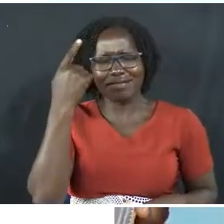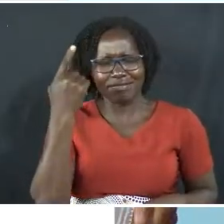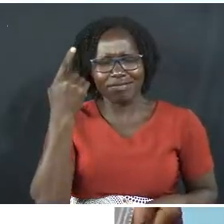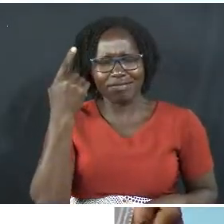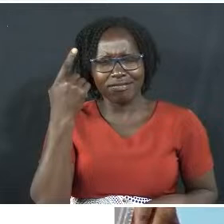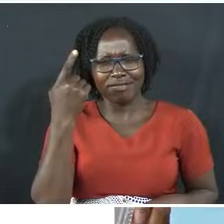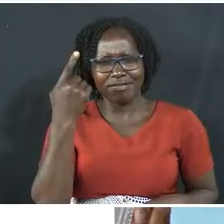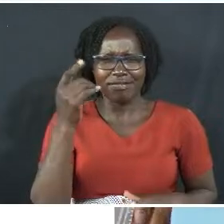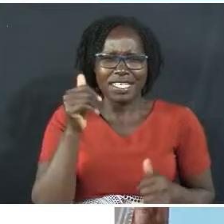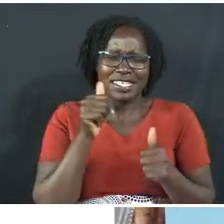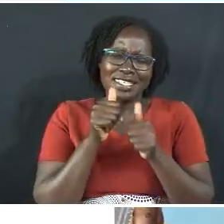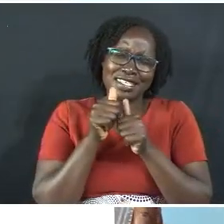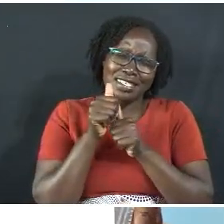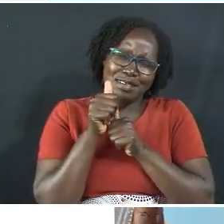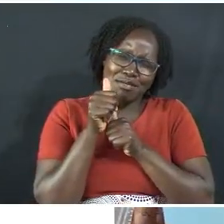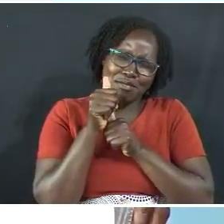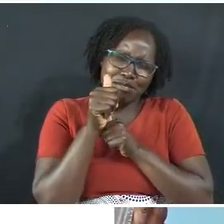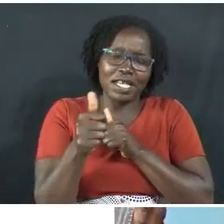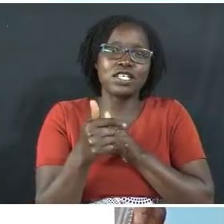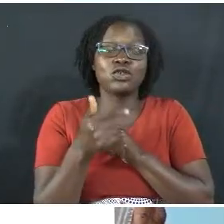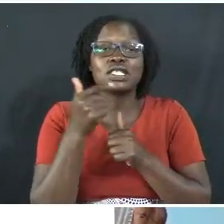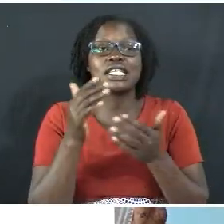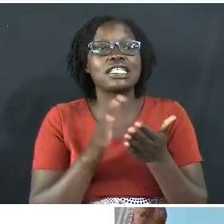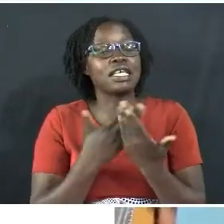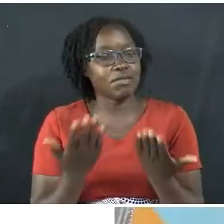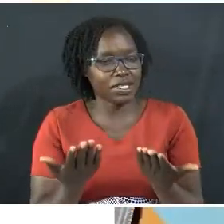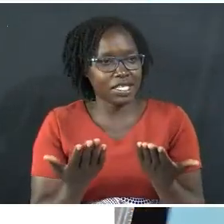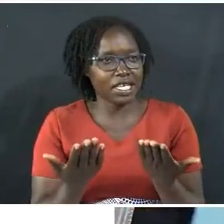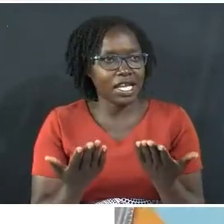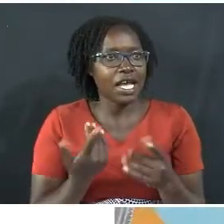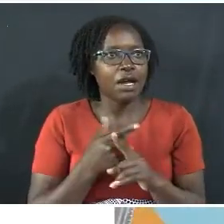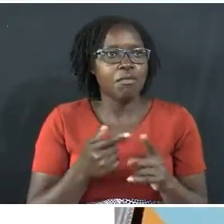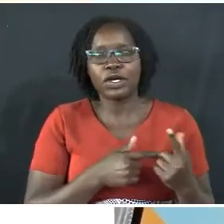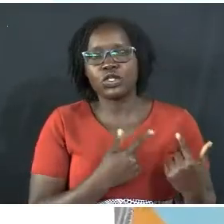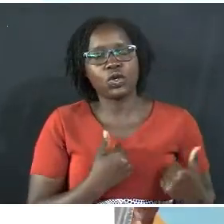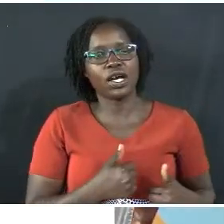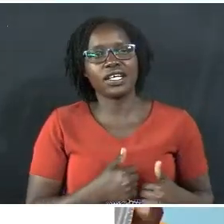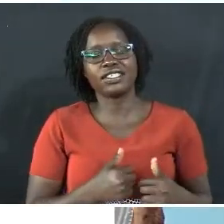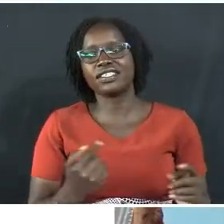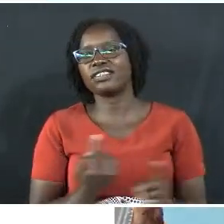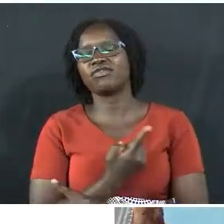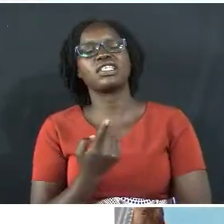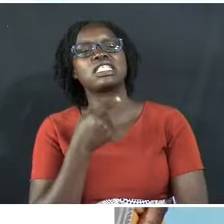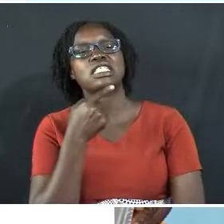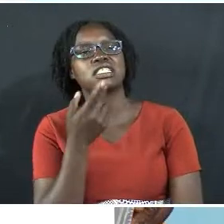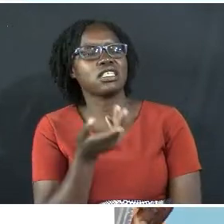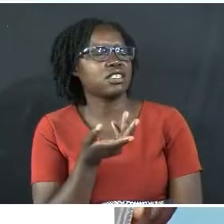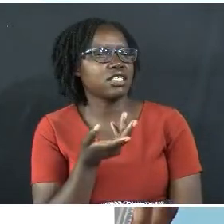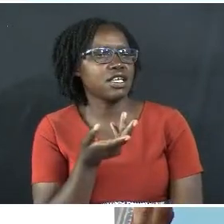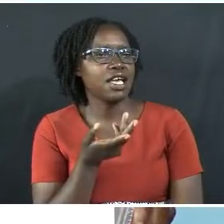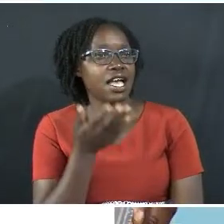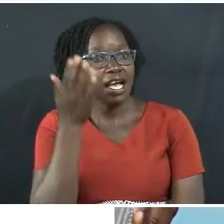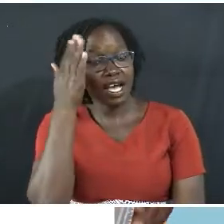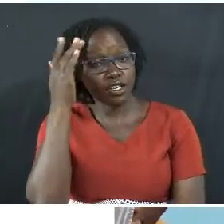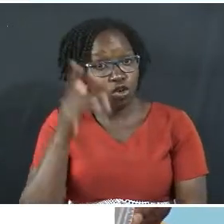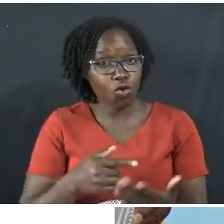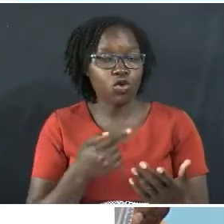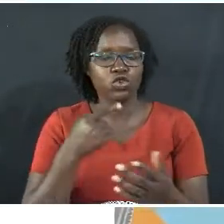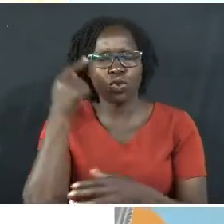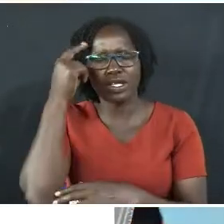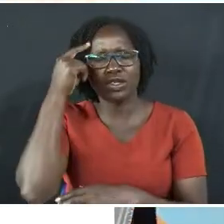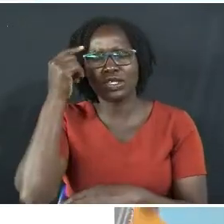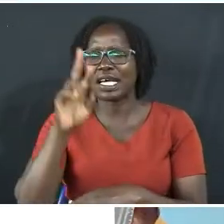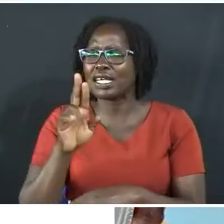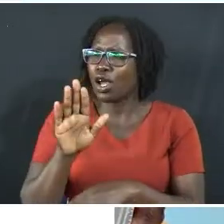is seen by me. You are saying something, but your heart is saying different thing. I know what your thoughts are,